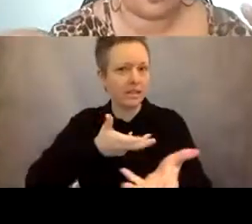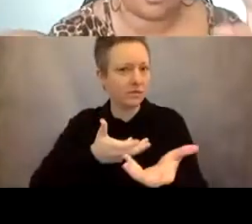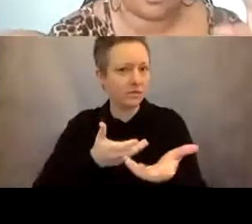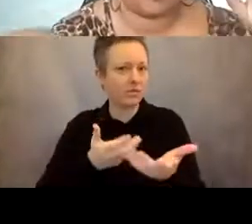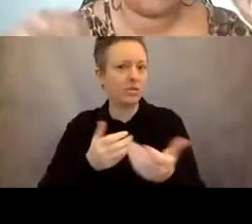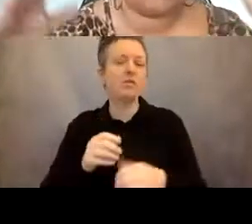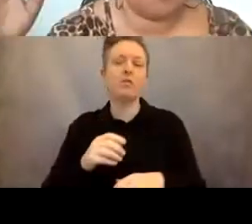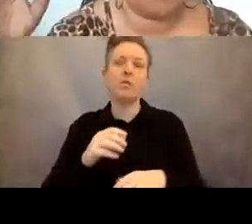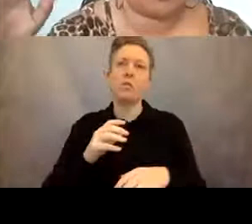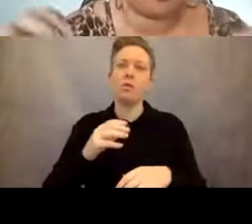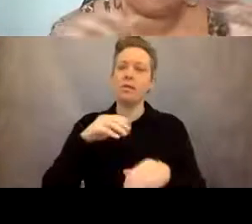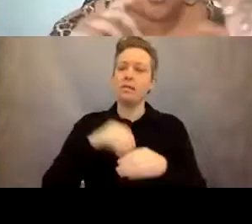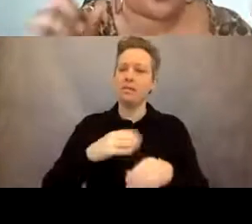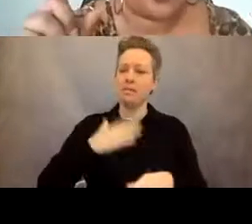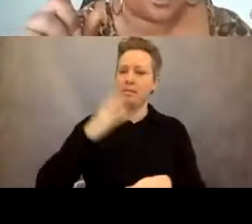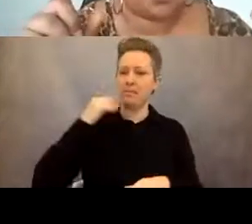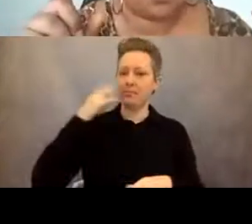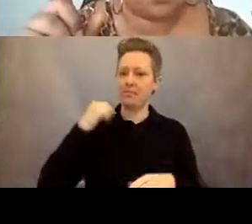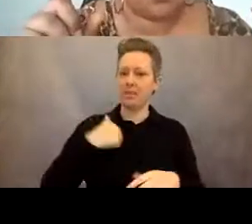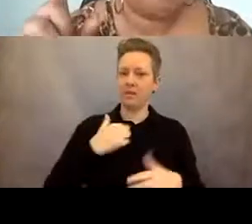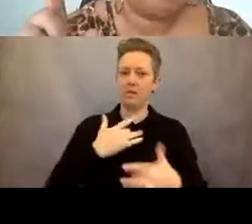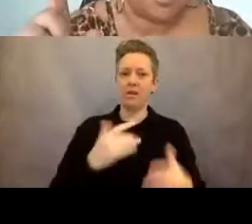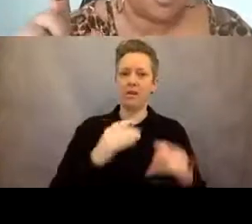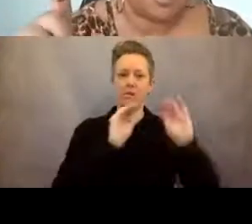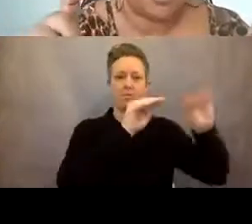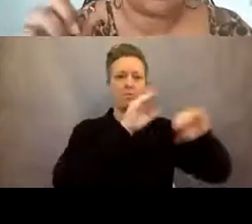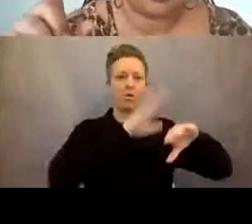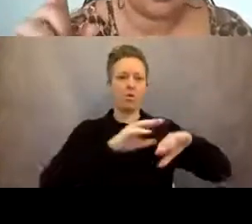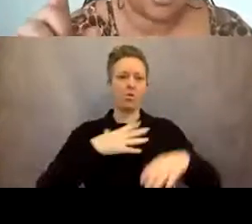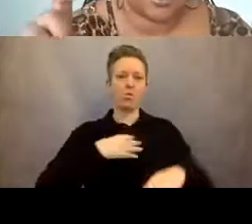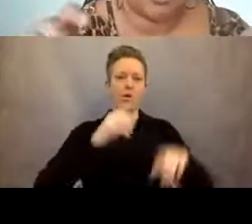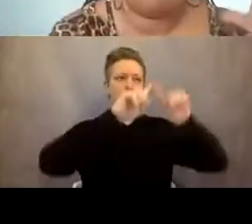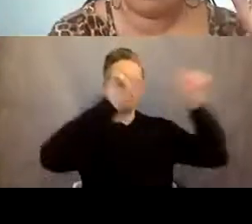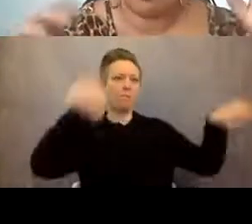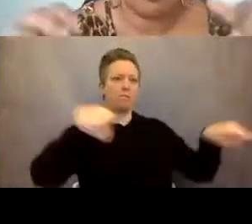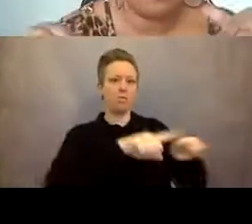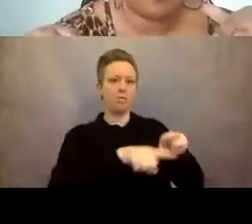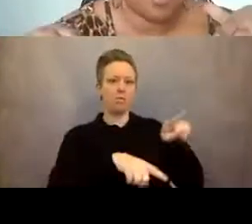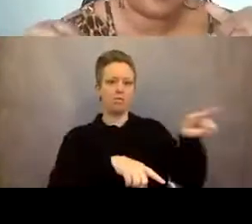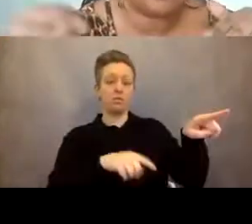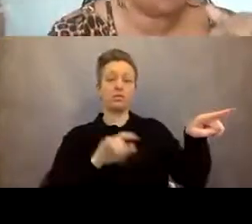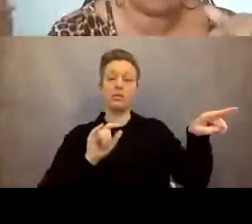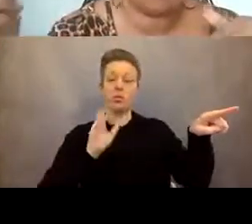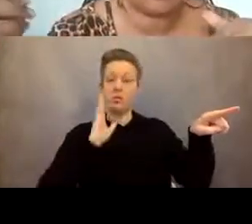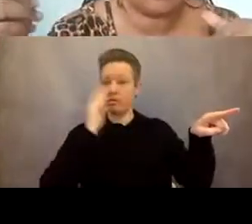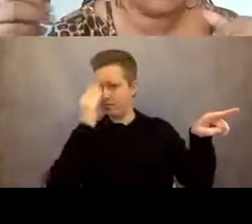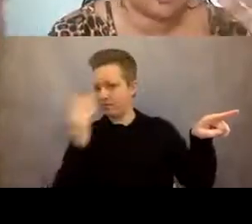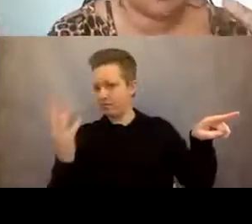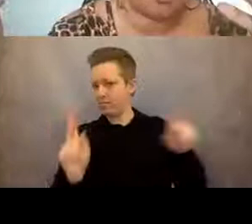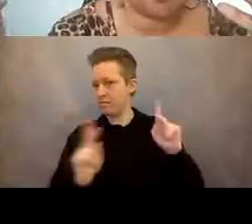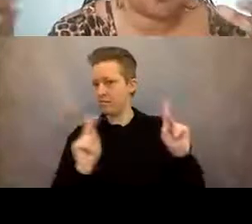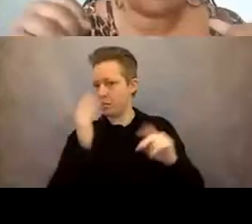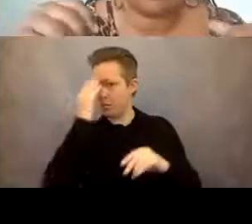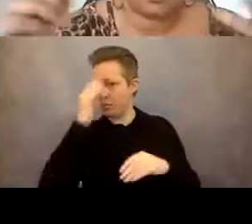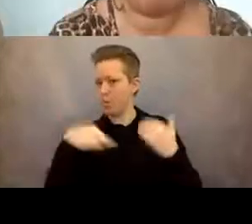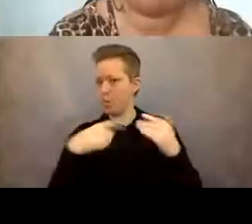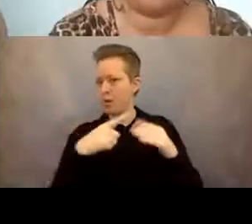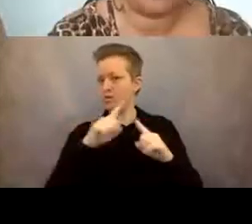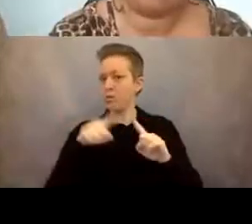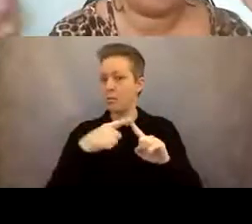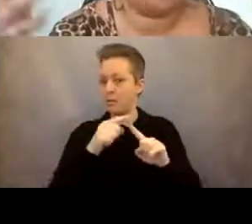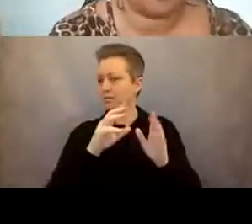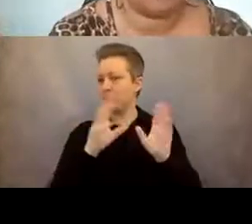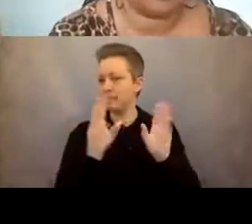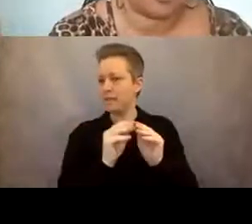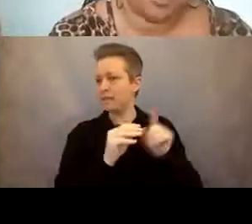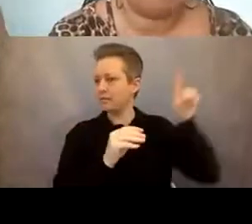beginning of the day. So I would let folks know if I had a scheduled meeting at a certain time. Otherwise, folks would just take a marker and put